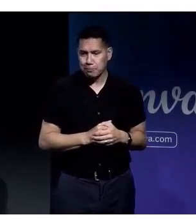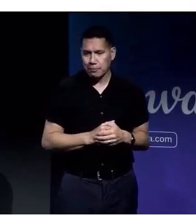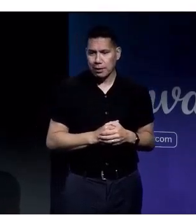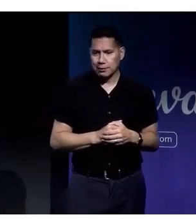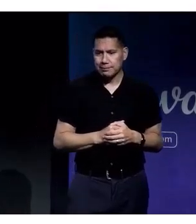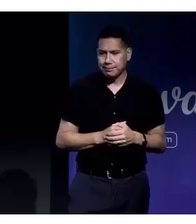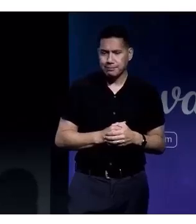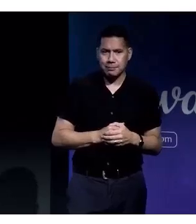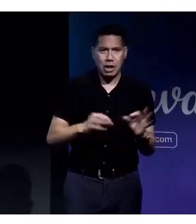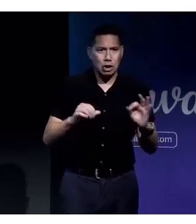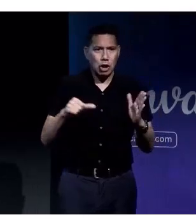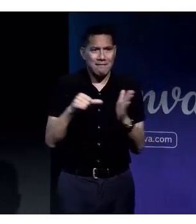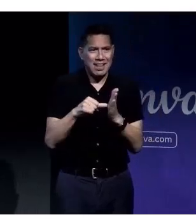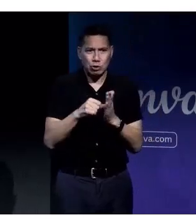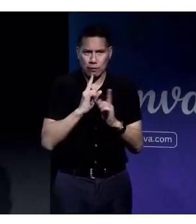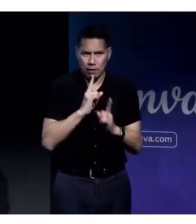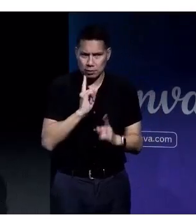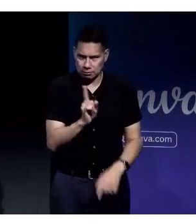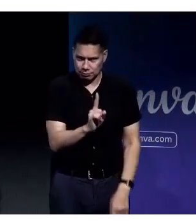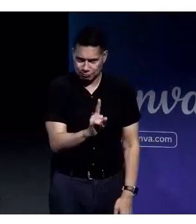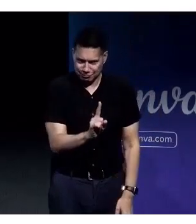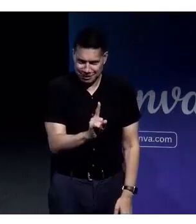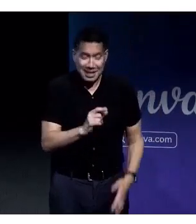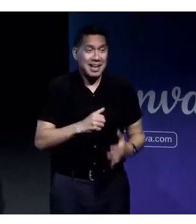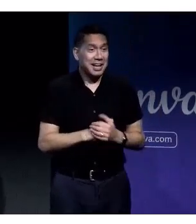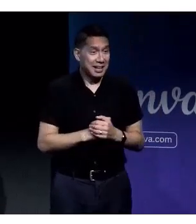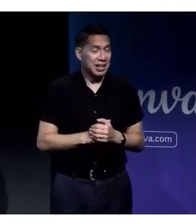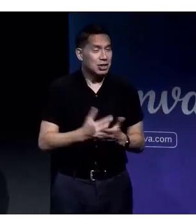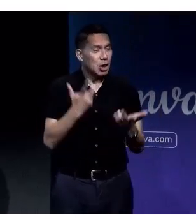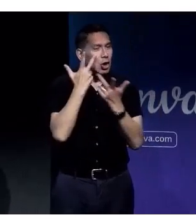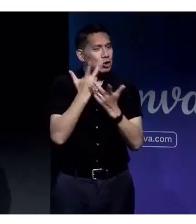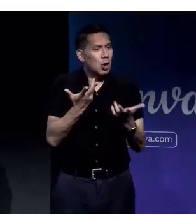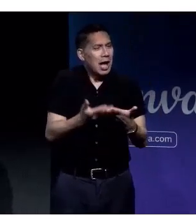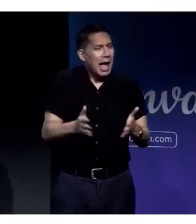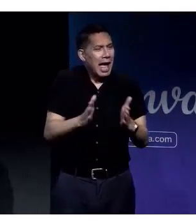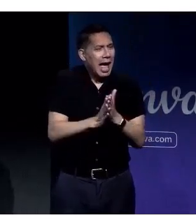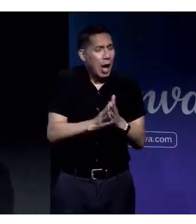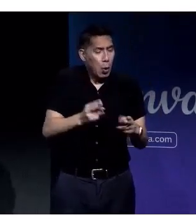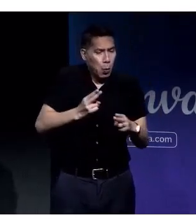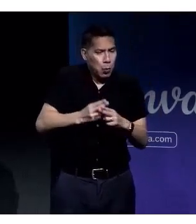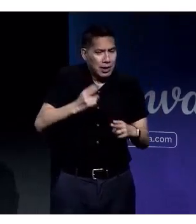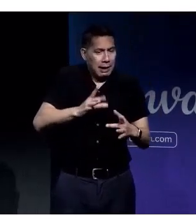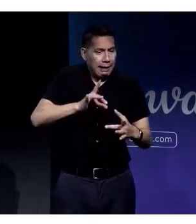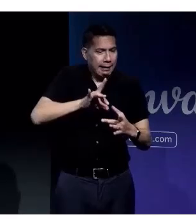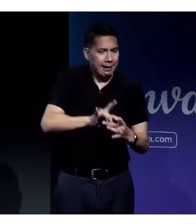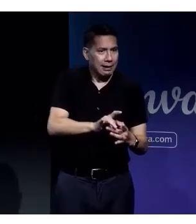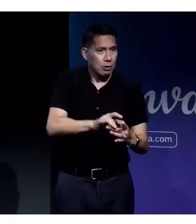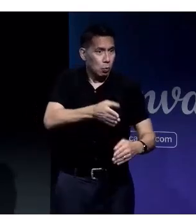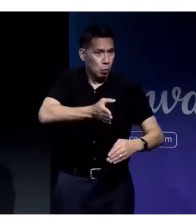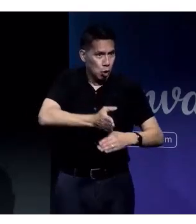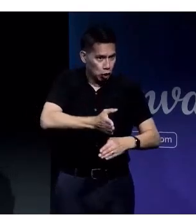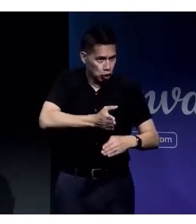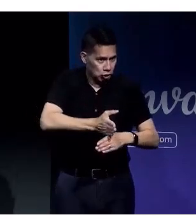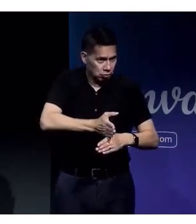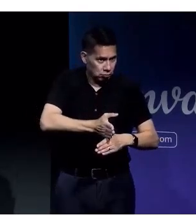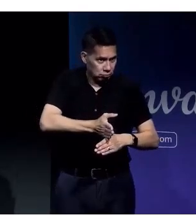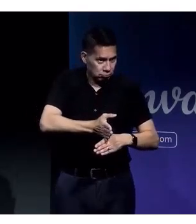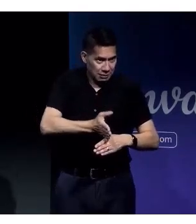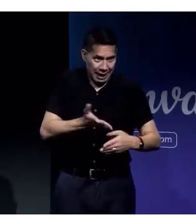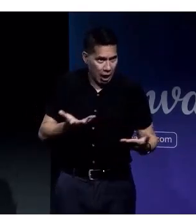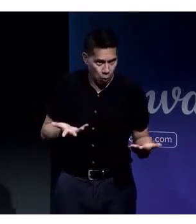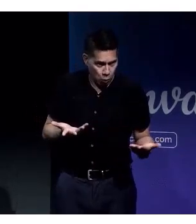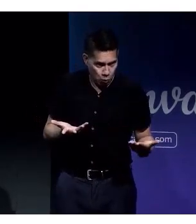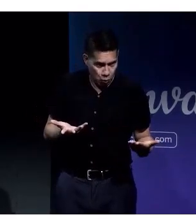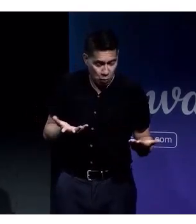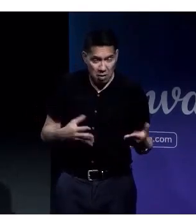financial advice. So I'd like to show you how our quick links performs in place.